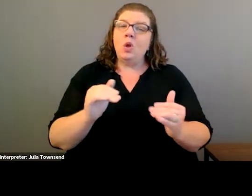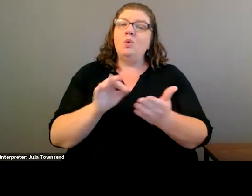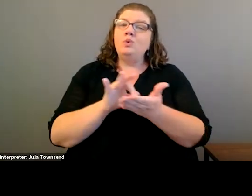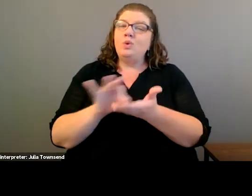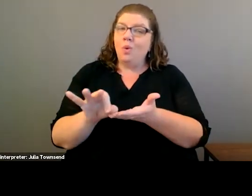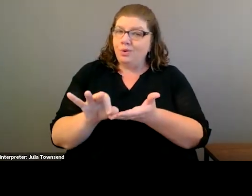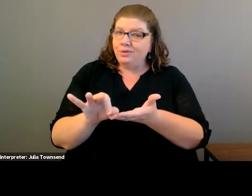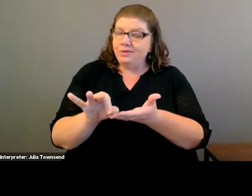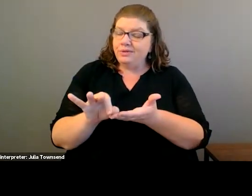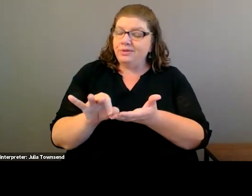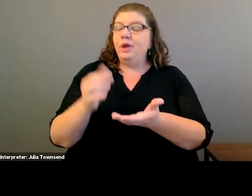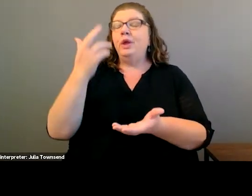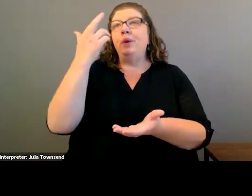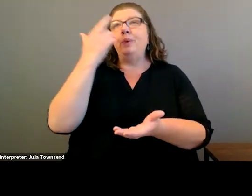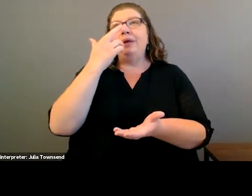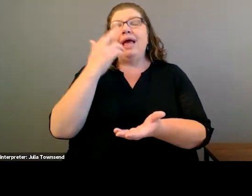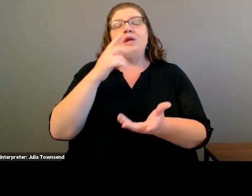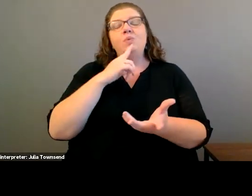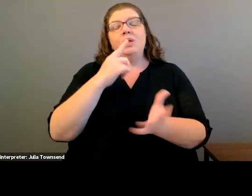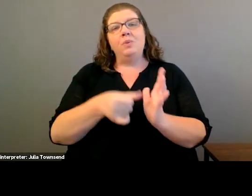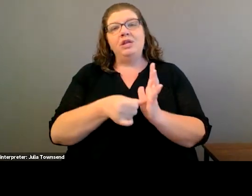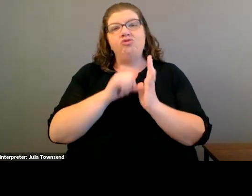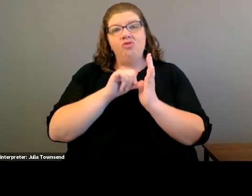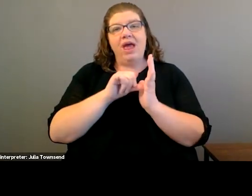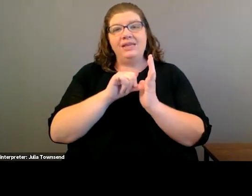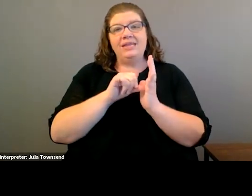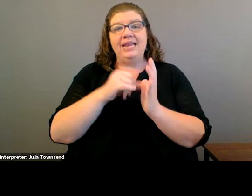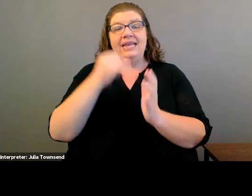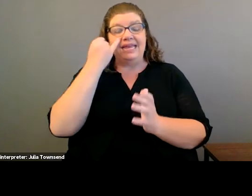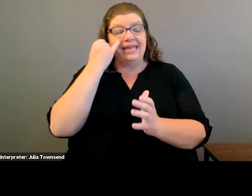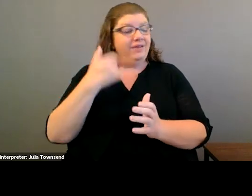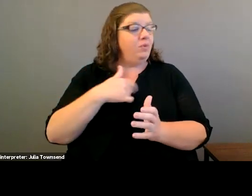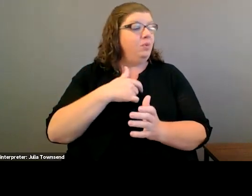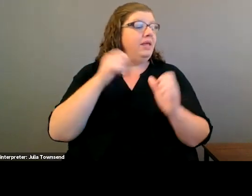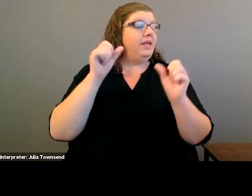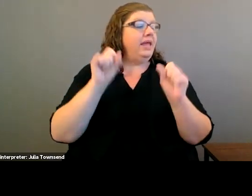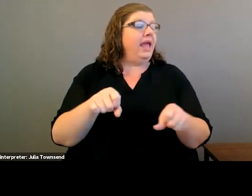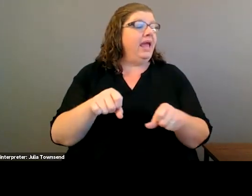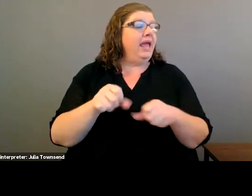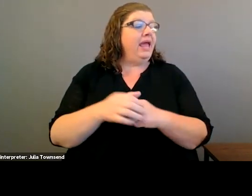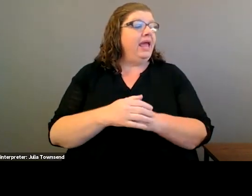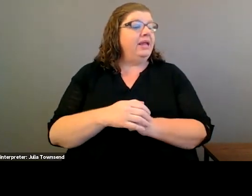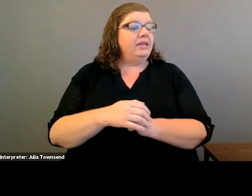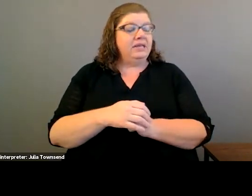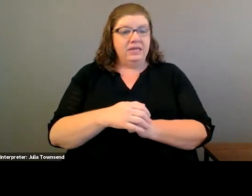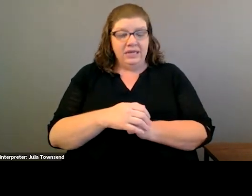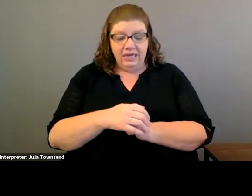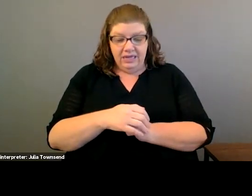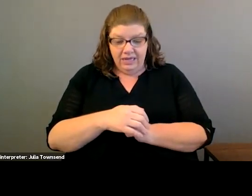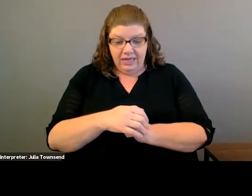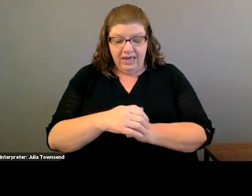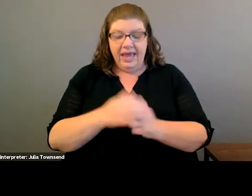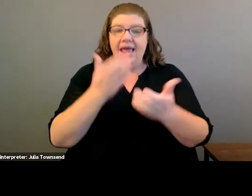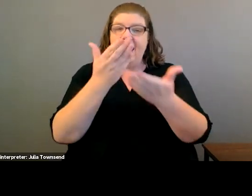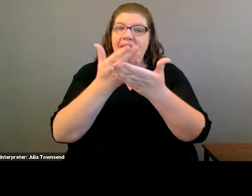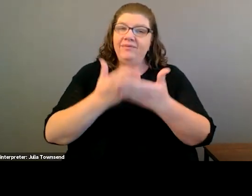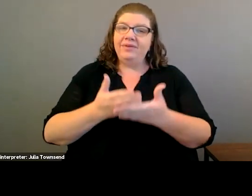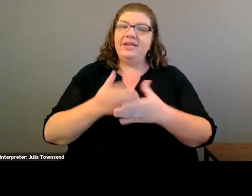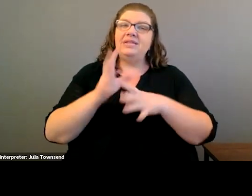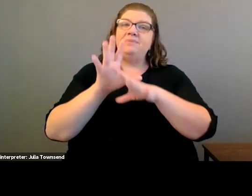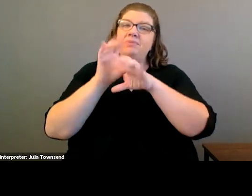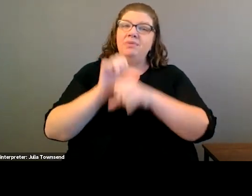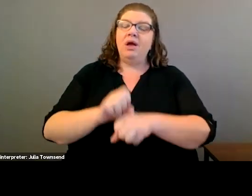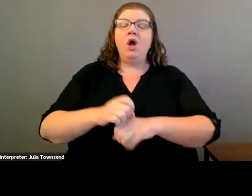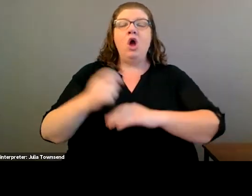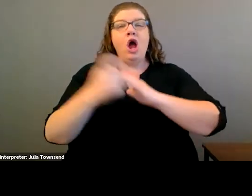reason why I just want to stress that if we can use evidence-based practices, which includes automatic testing